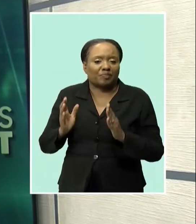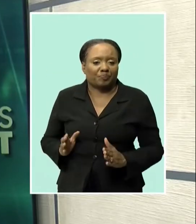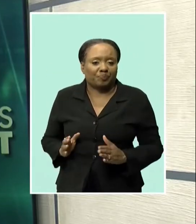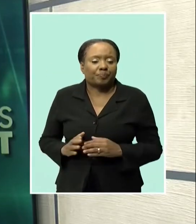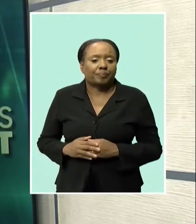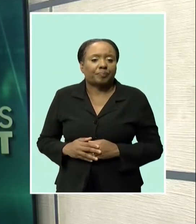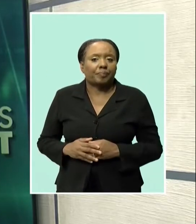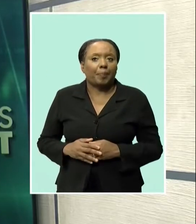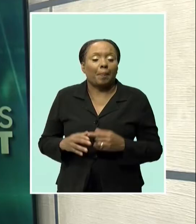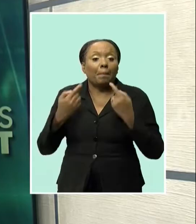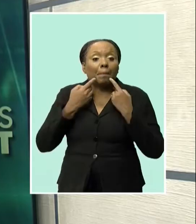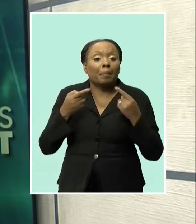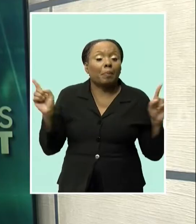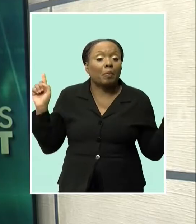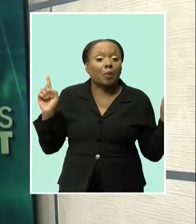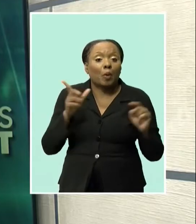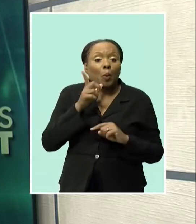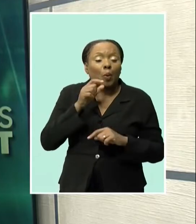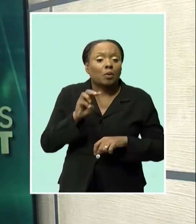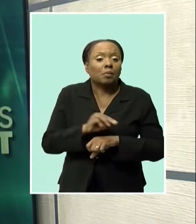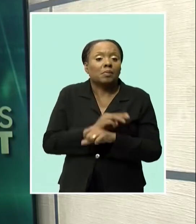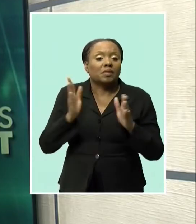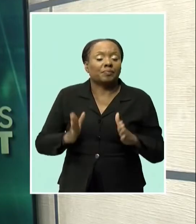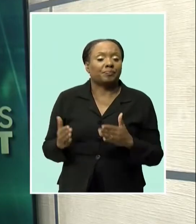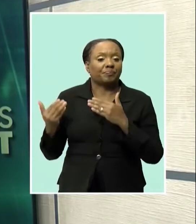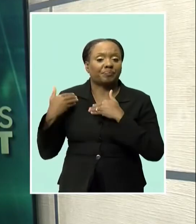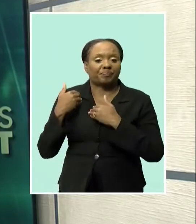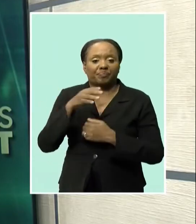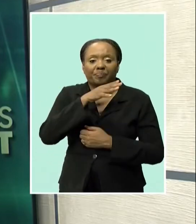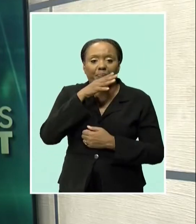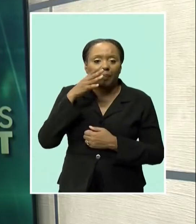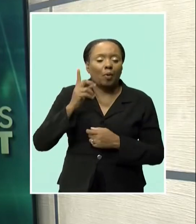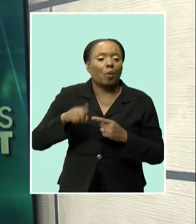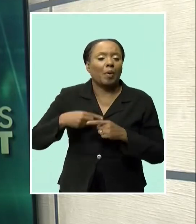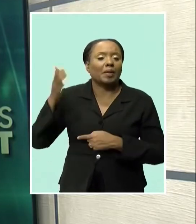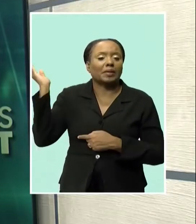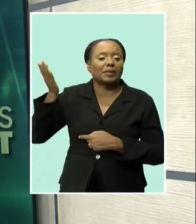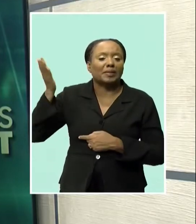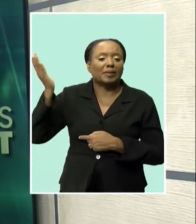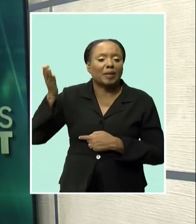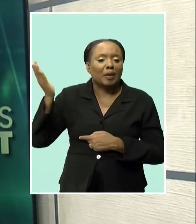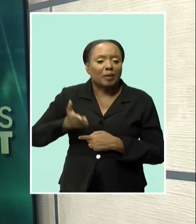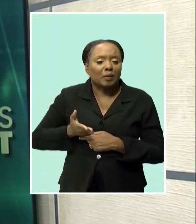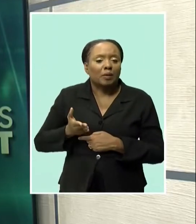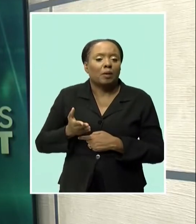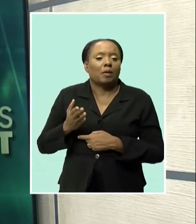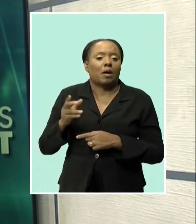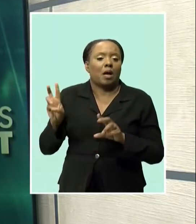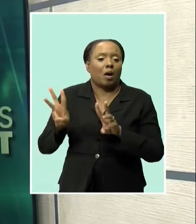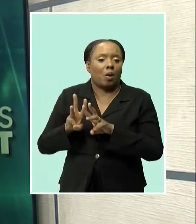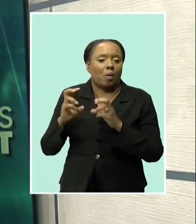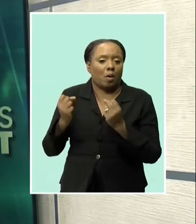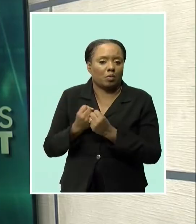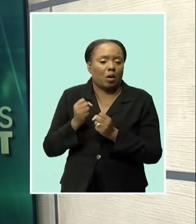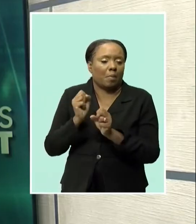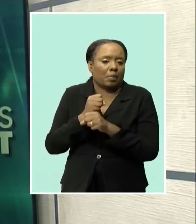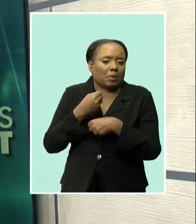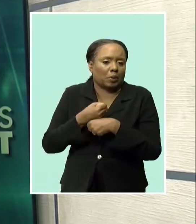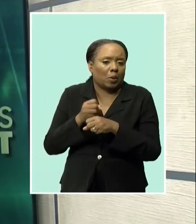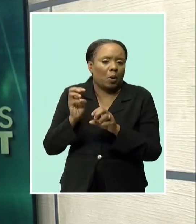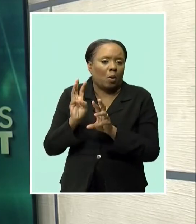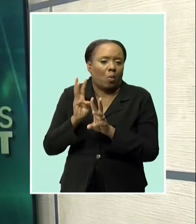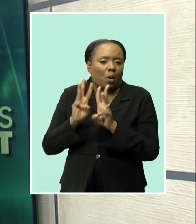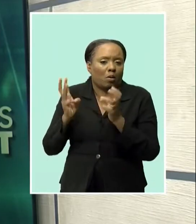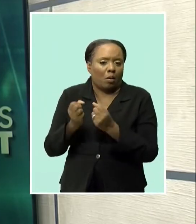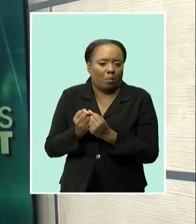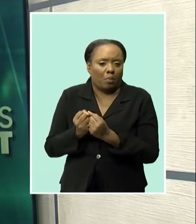Nutritional Security Indar Weir as he addressed the opening ceremony and technical session of the Capacity Building Production Workshop organized by